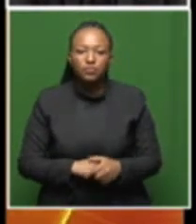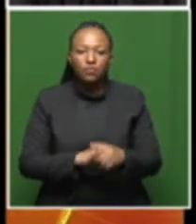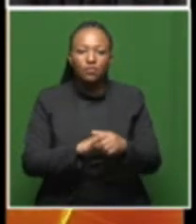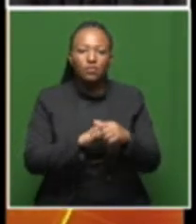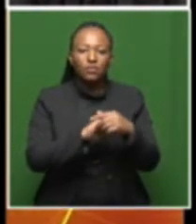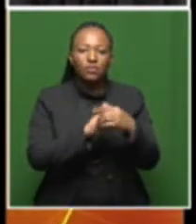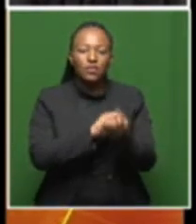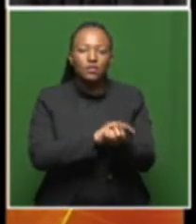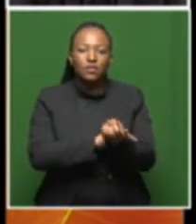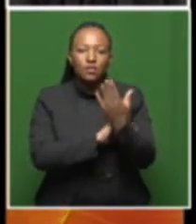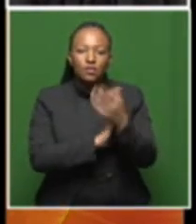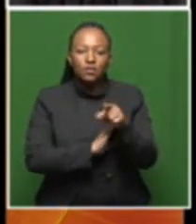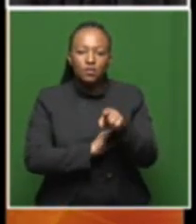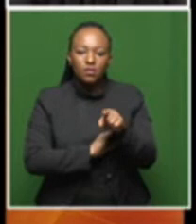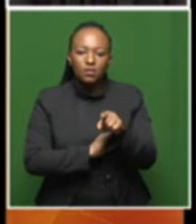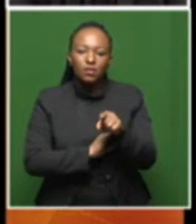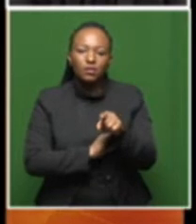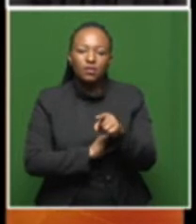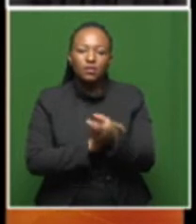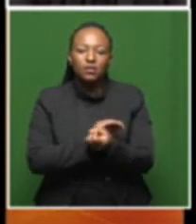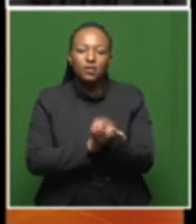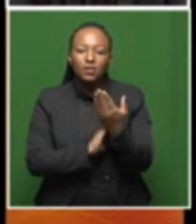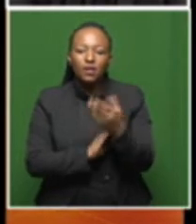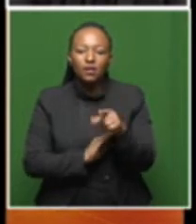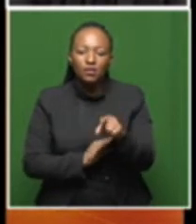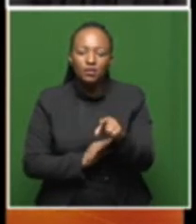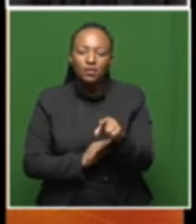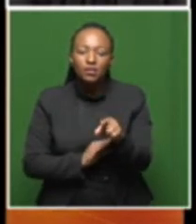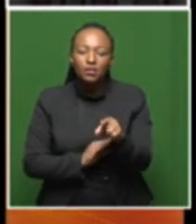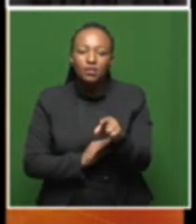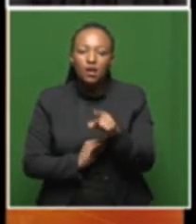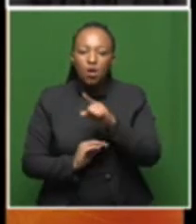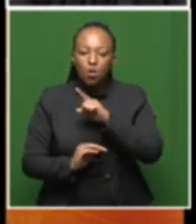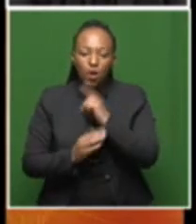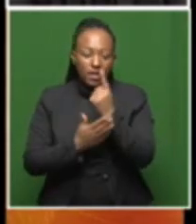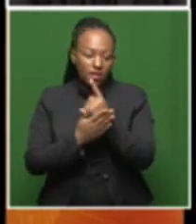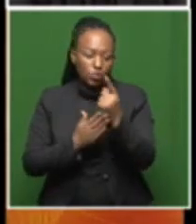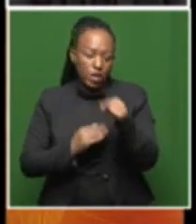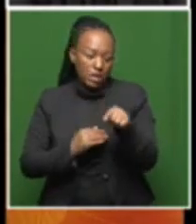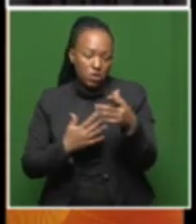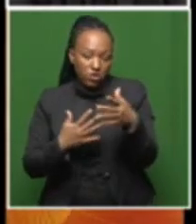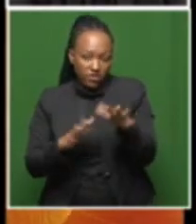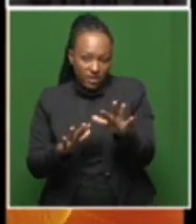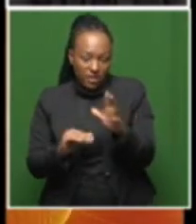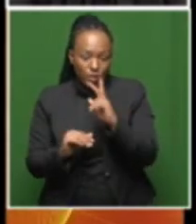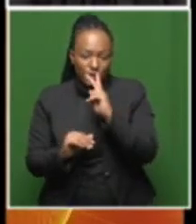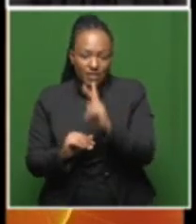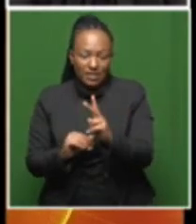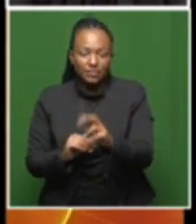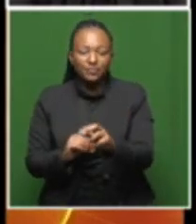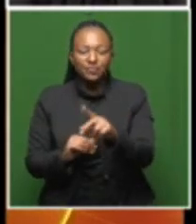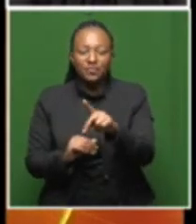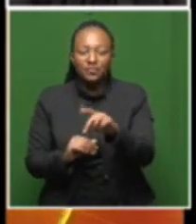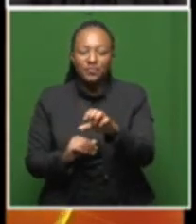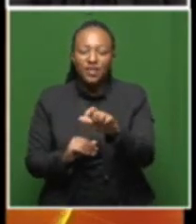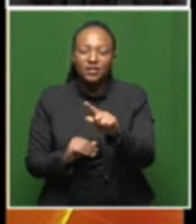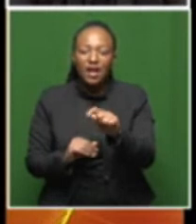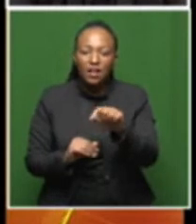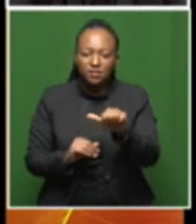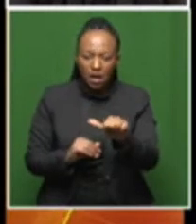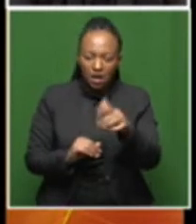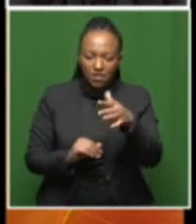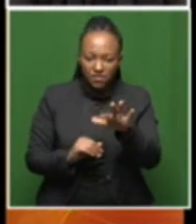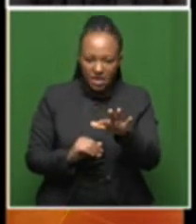Mapumalanga, we are completing now the genomic surveillance. We should complete this week, but we saw again the Delta variant start to